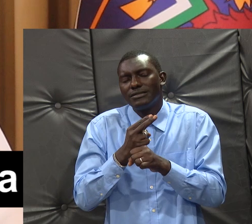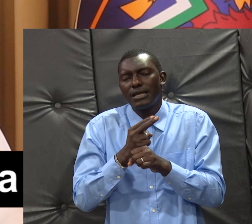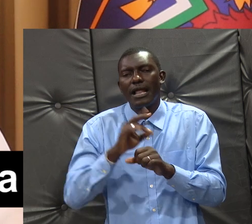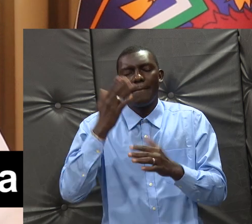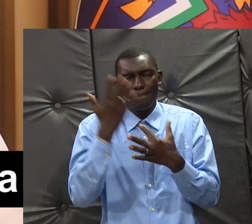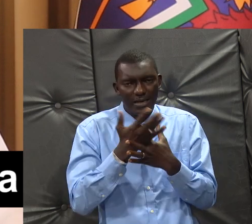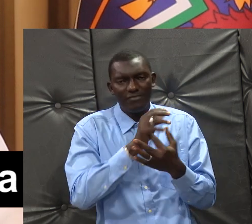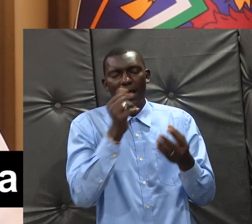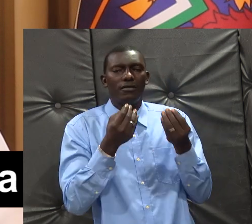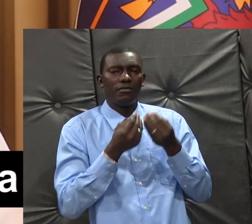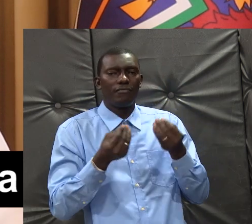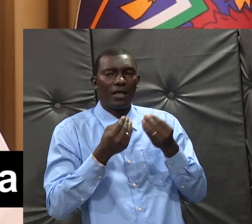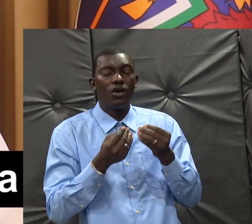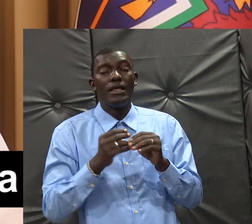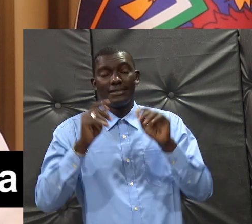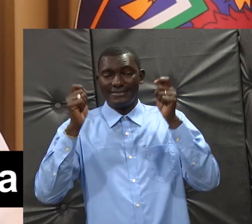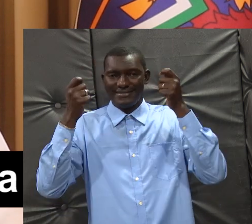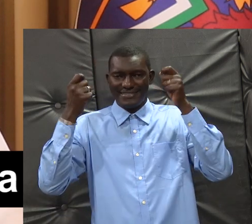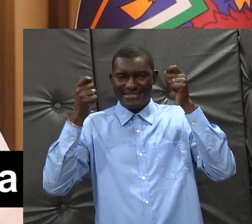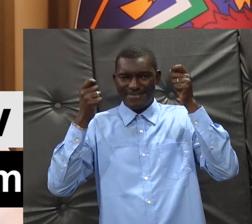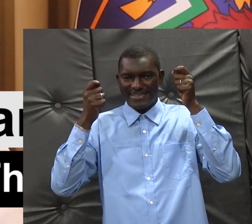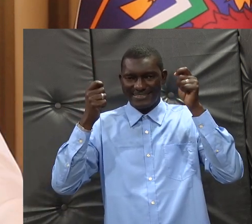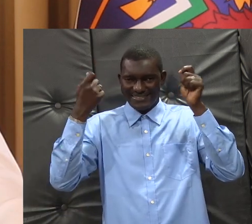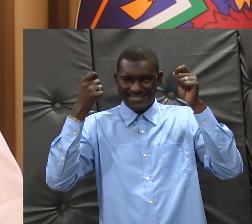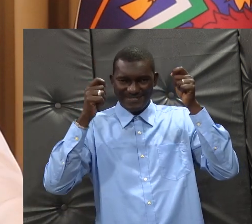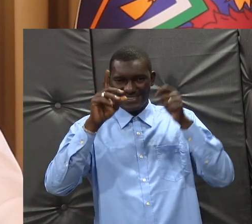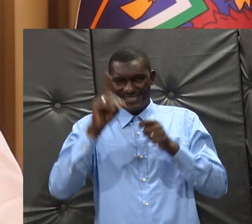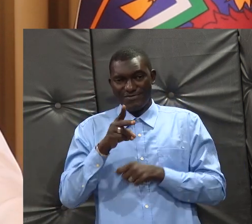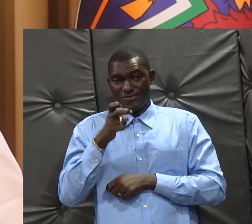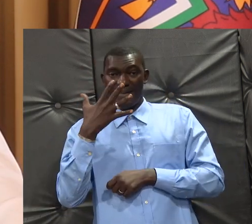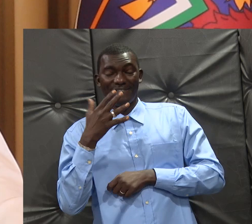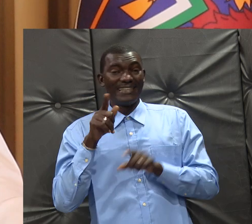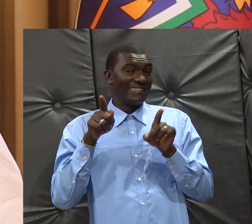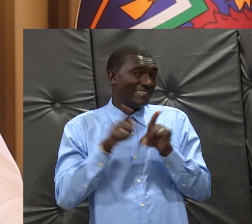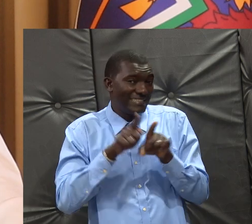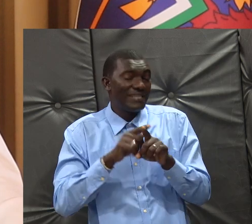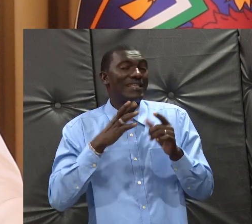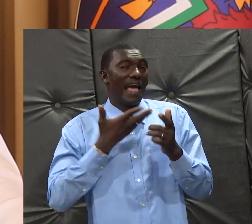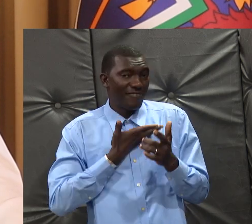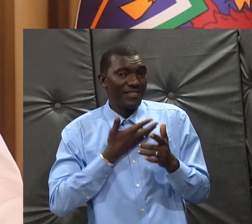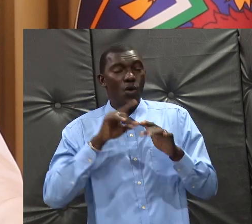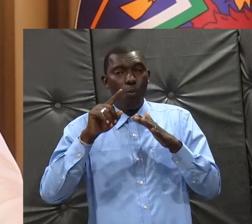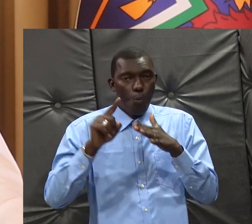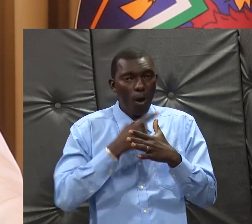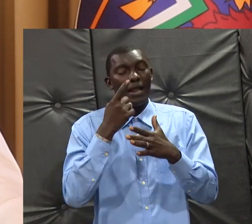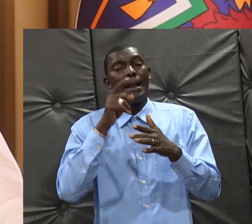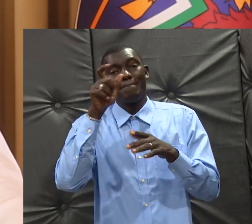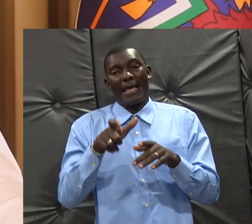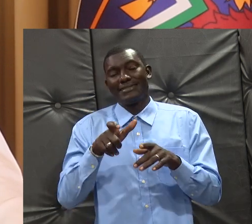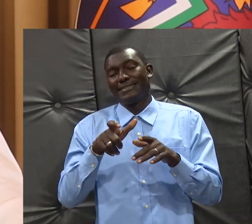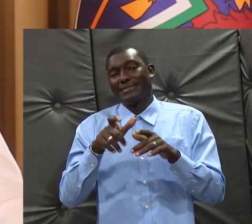Christmas creates the opportunity to redefine one's relationship with God and